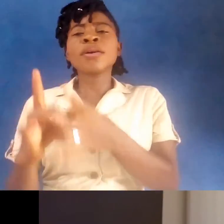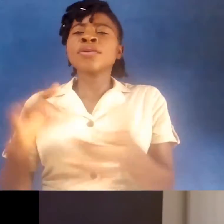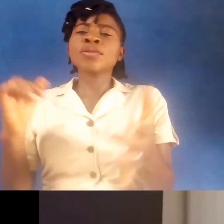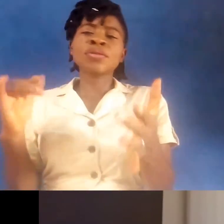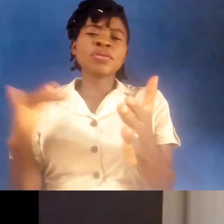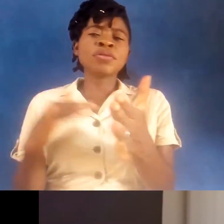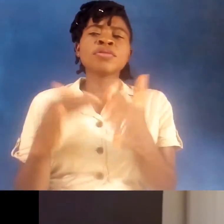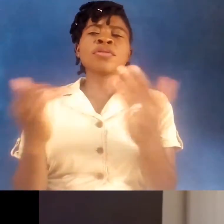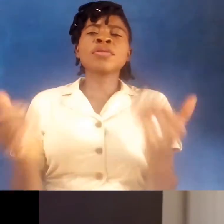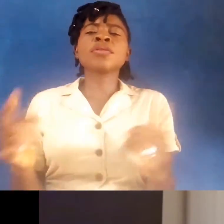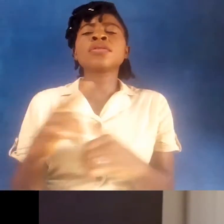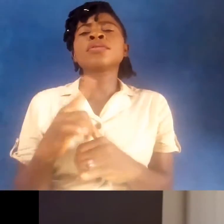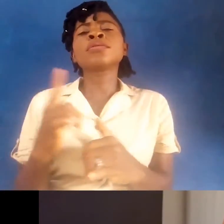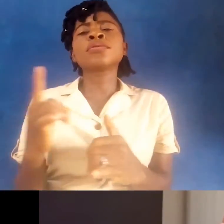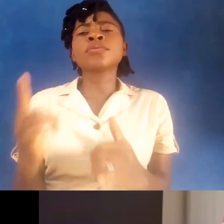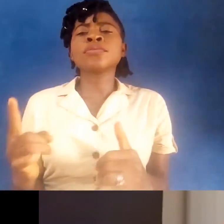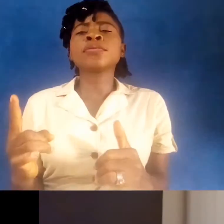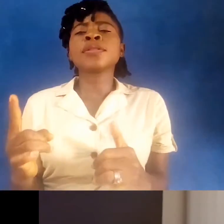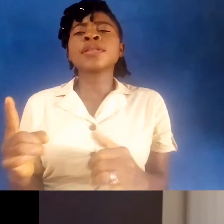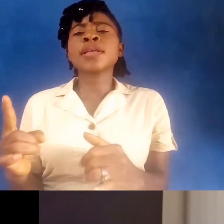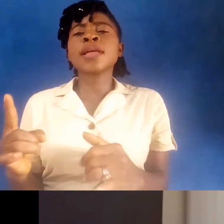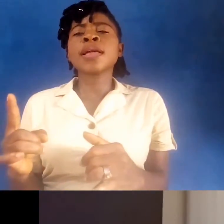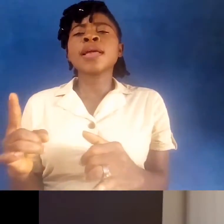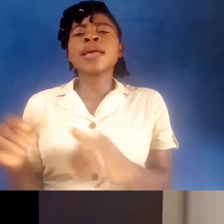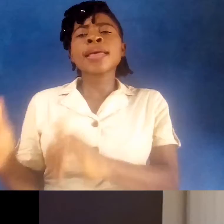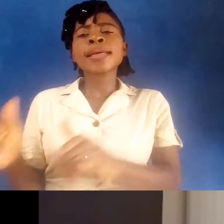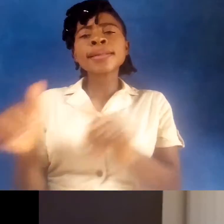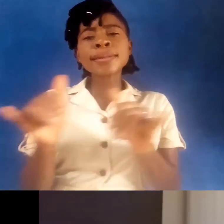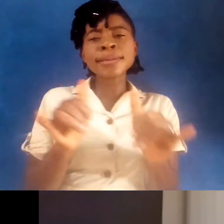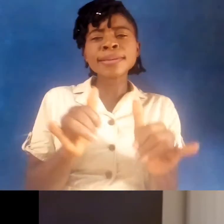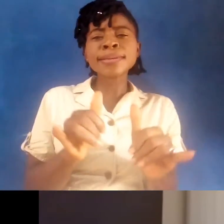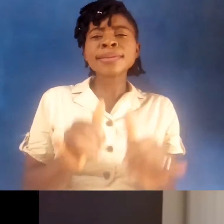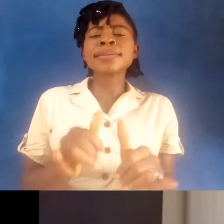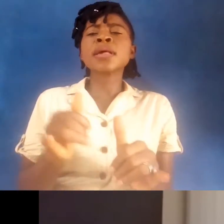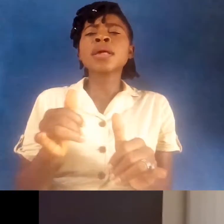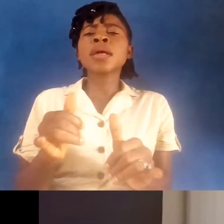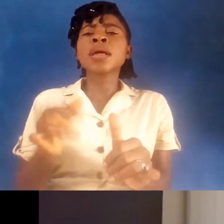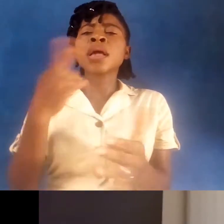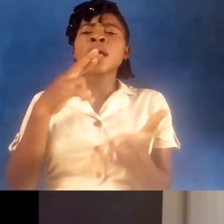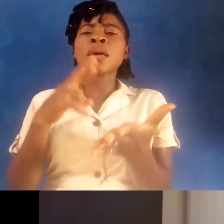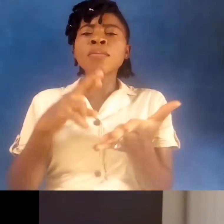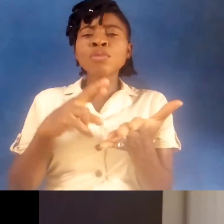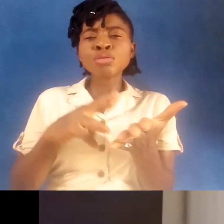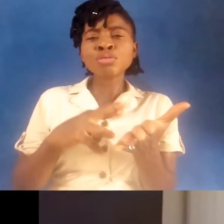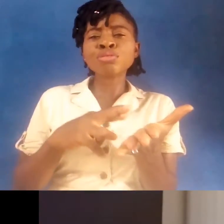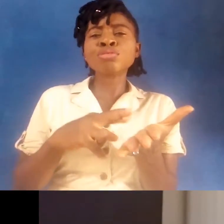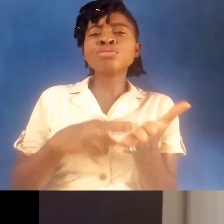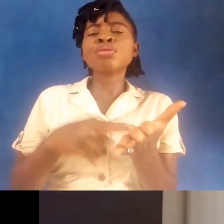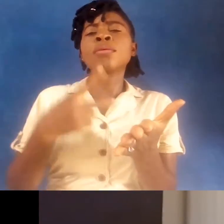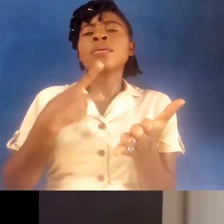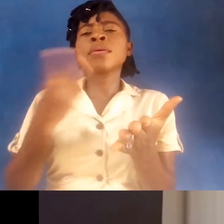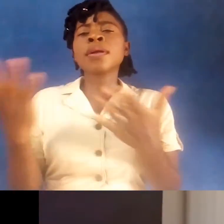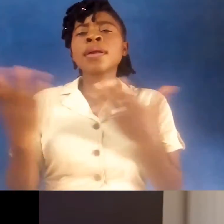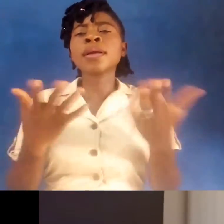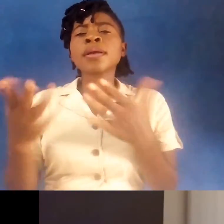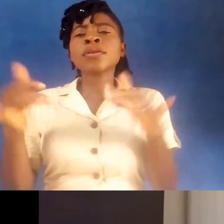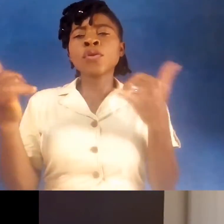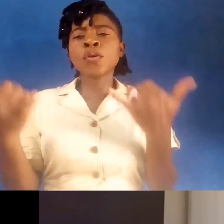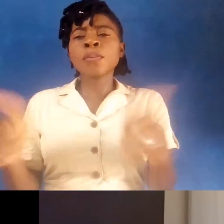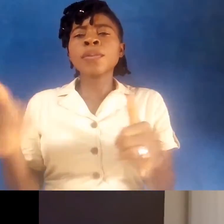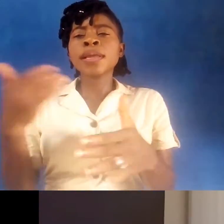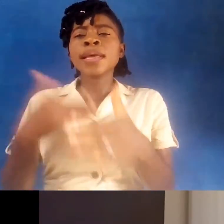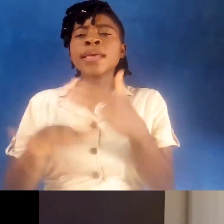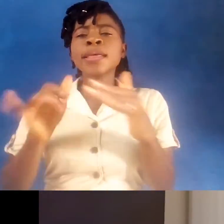role that gestures play in yet to be developed sign languages are similar to